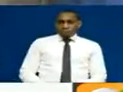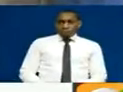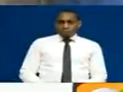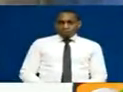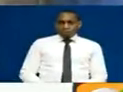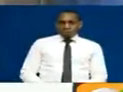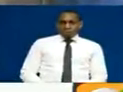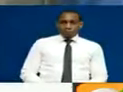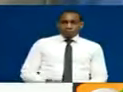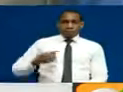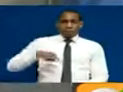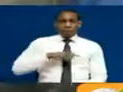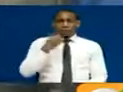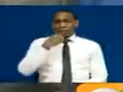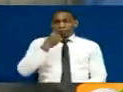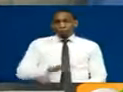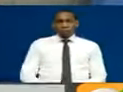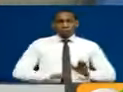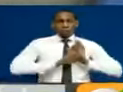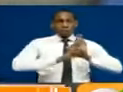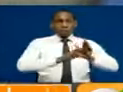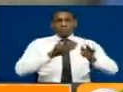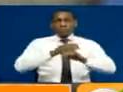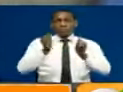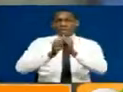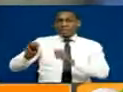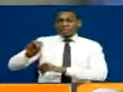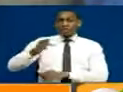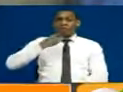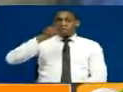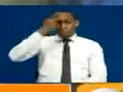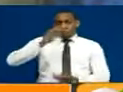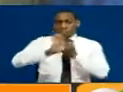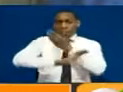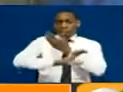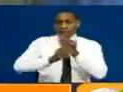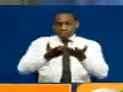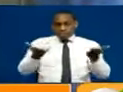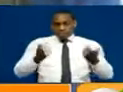are the representatives of over 10 million parents of this country,